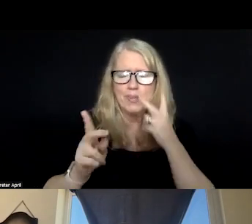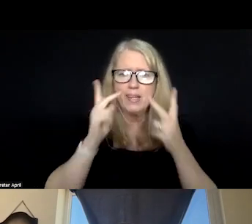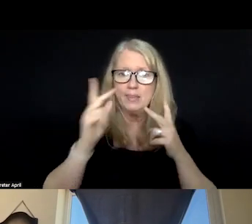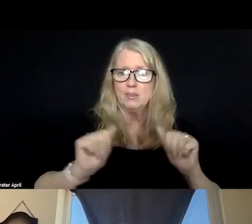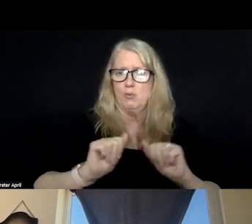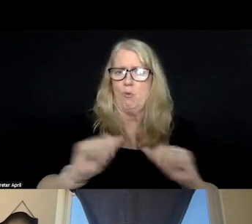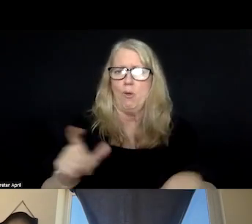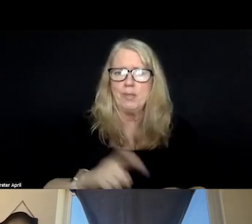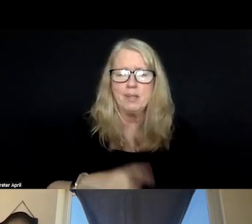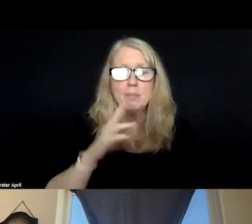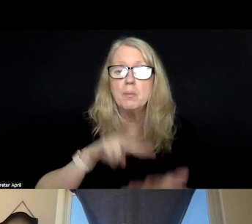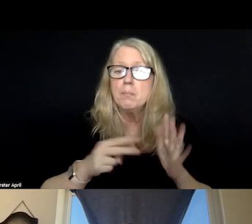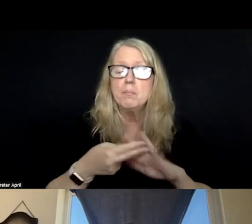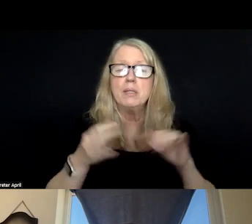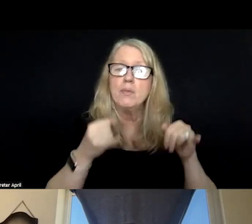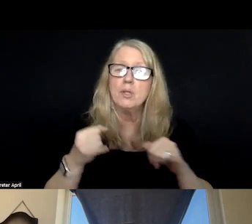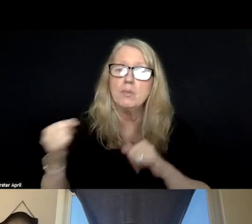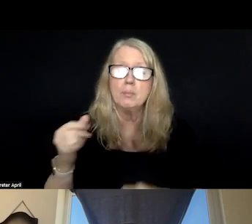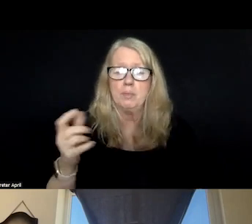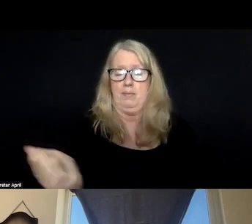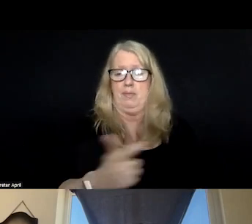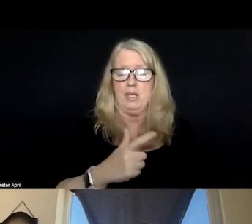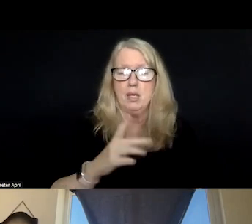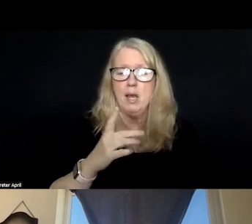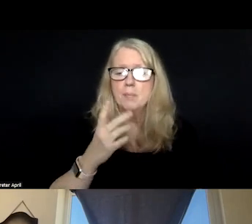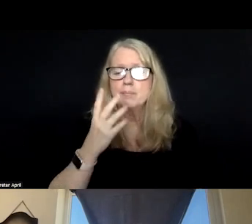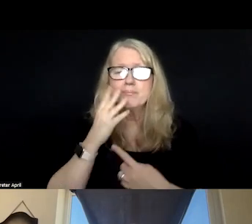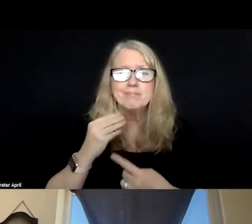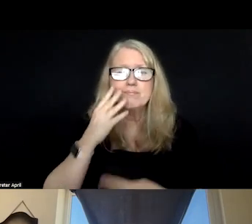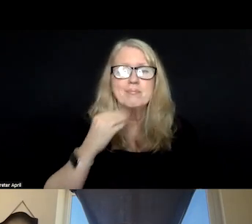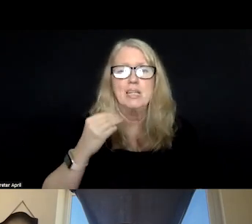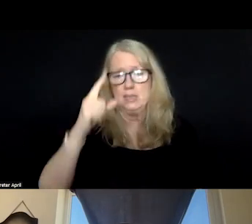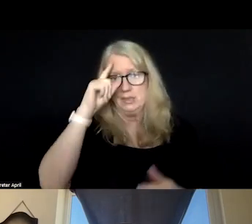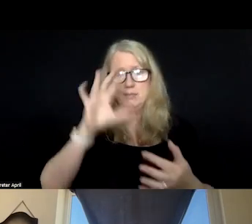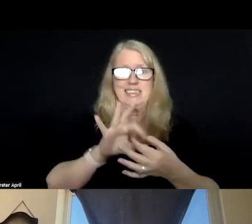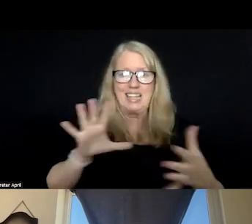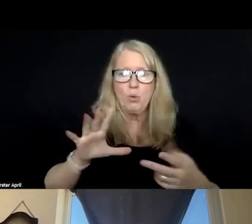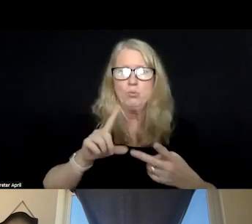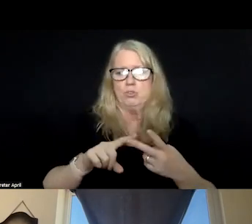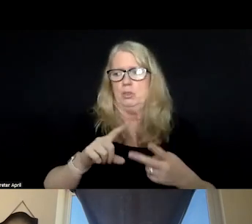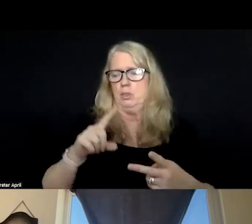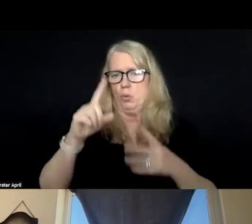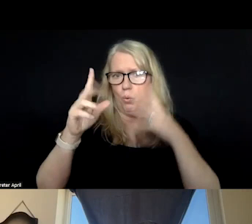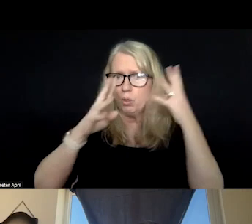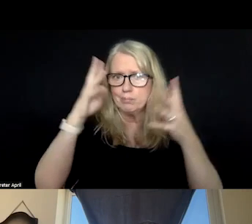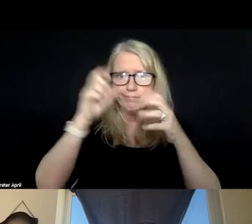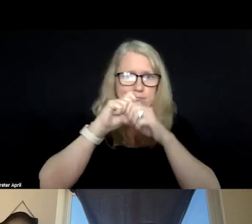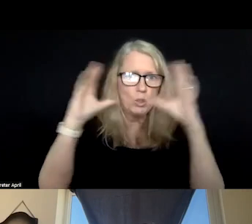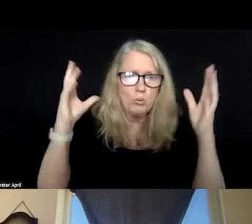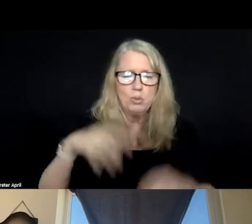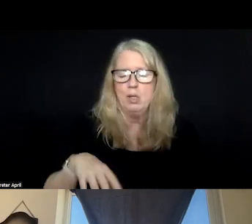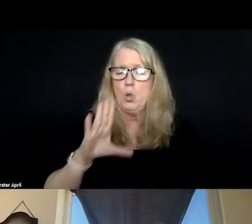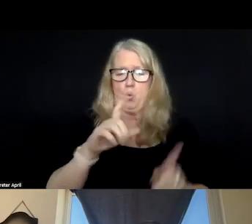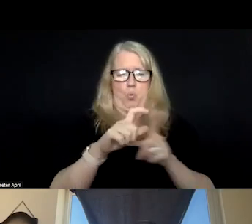are individuals who are experiencing psychosis or delusion. Those are not words that